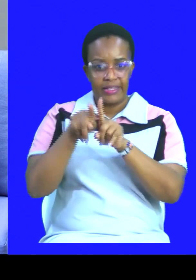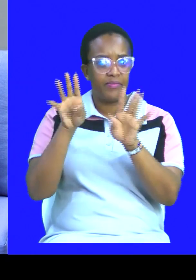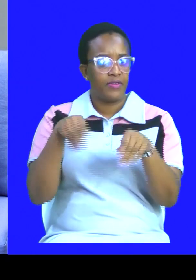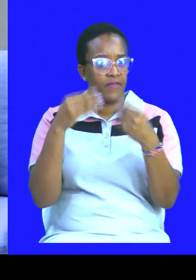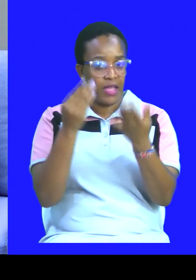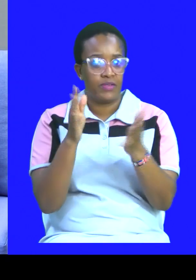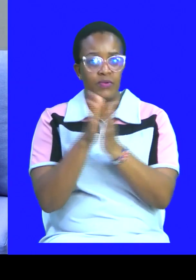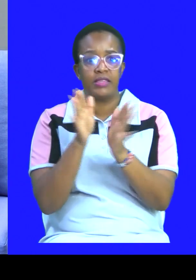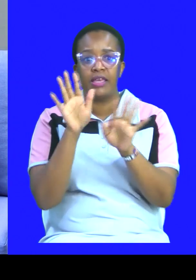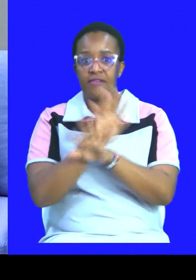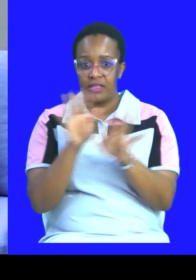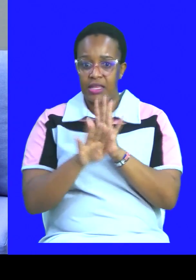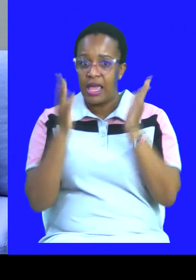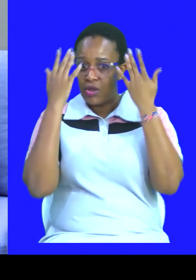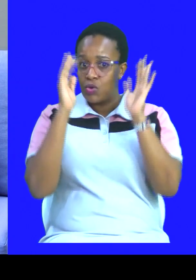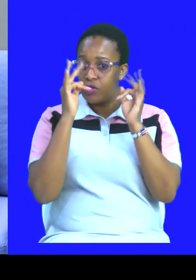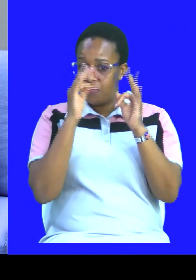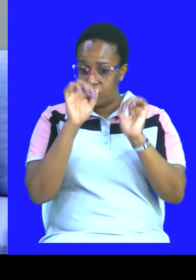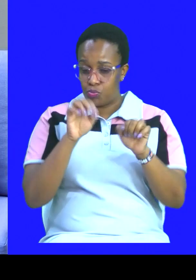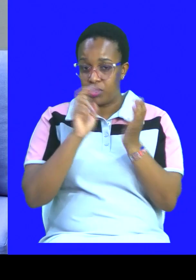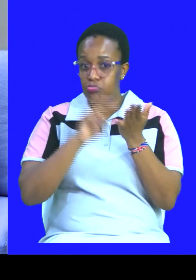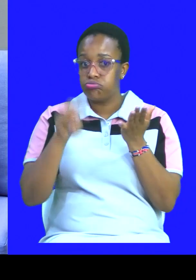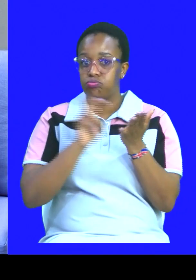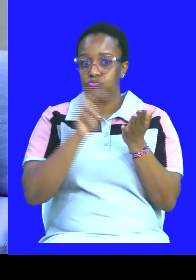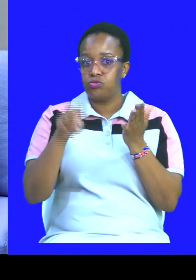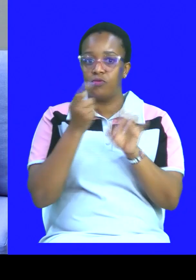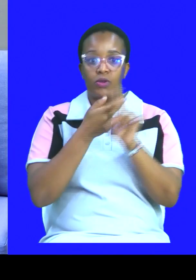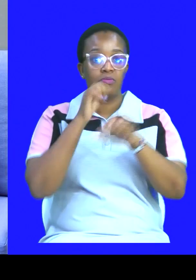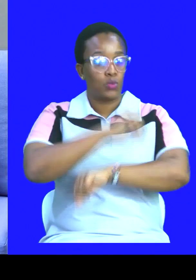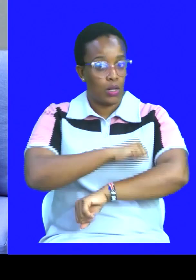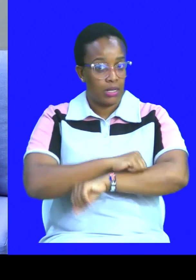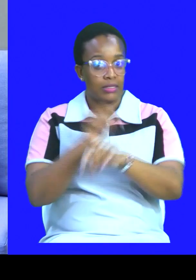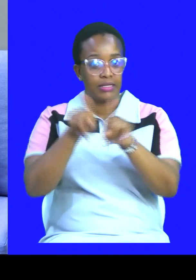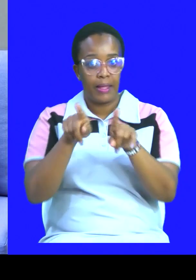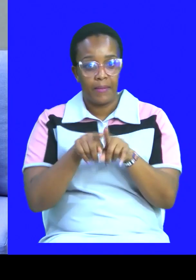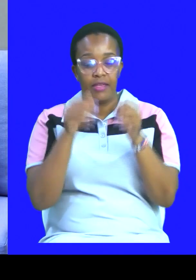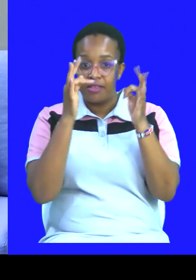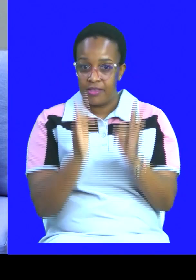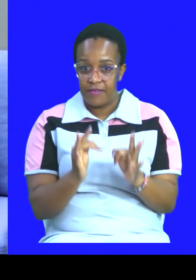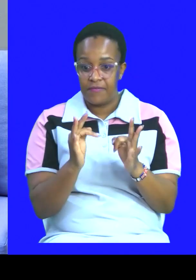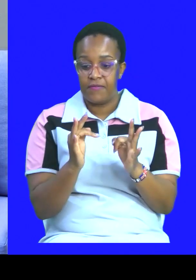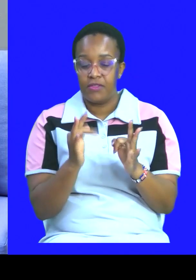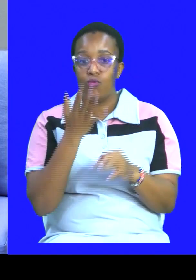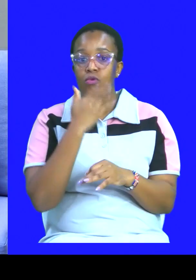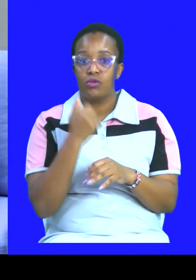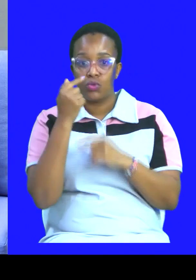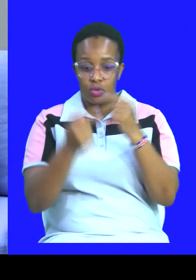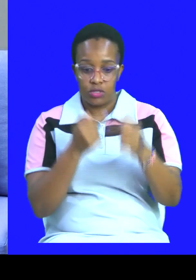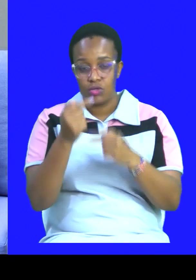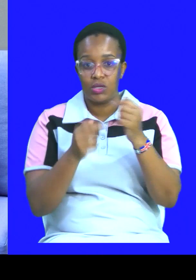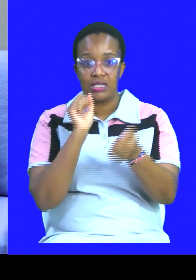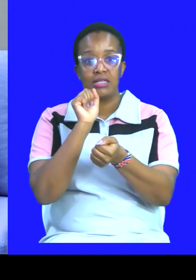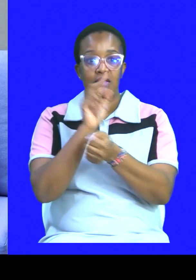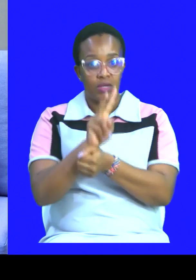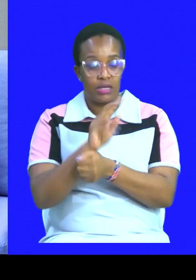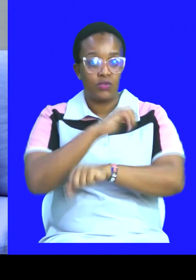think if they'll be able to drop out of school, or if they don't want to go to school, or if they want to continue with the secondary school,